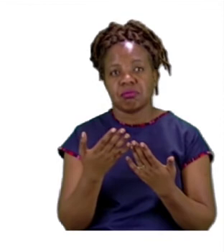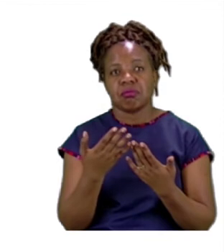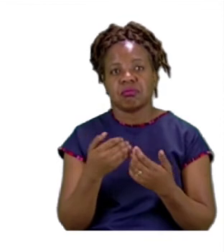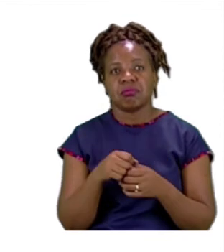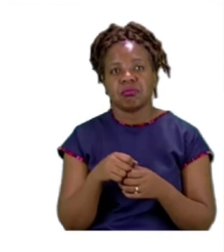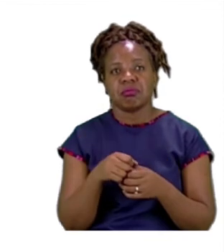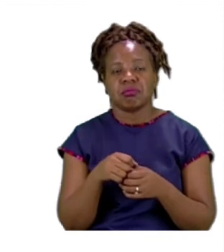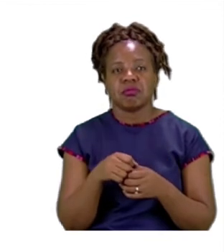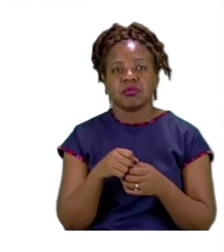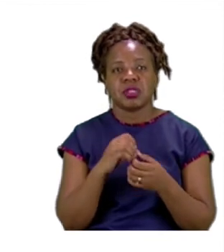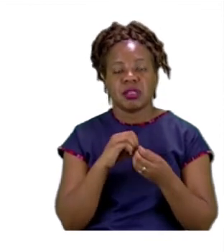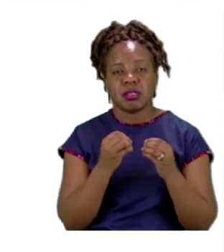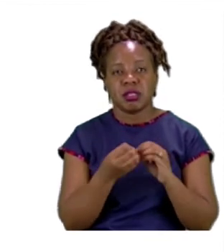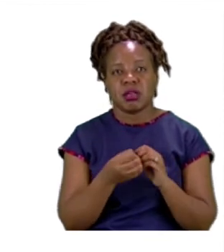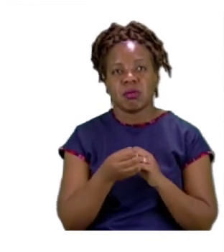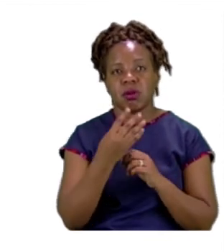it is true.